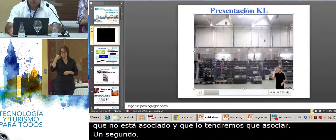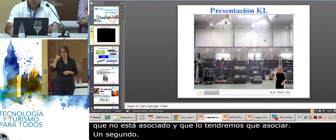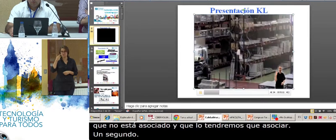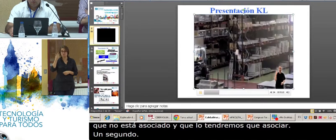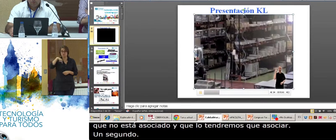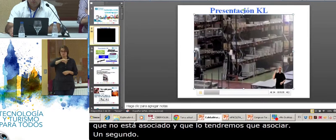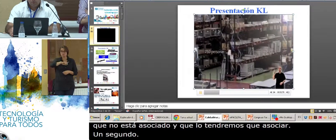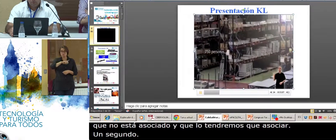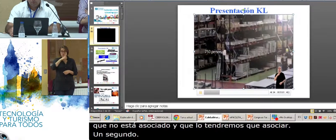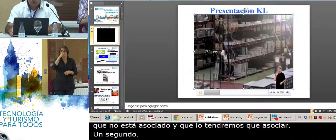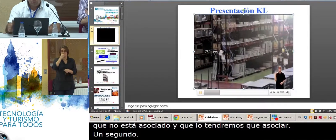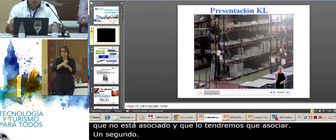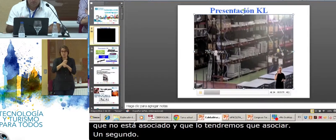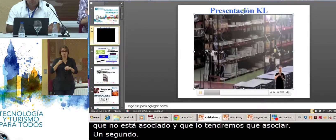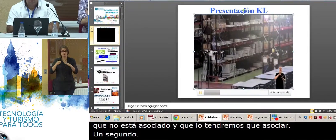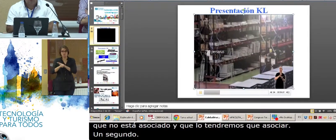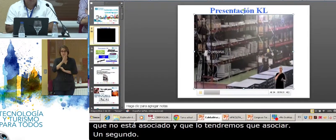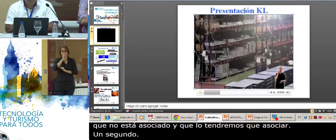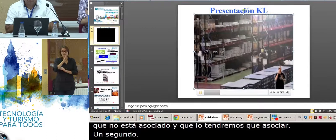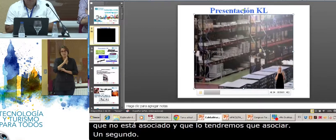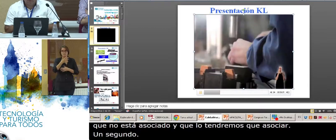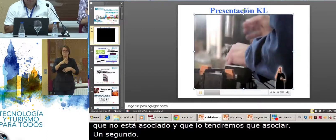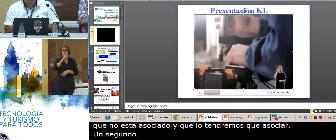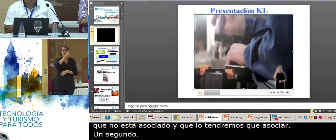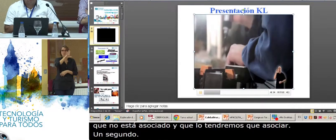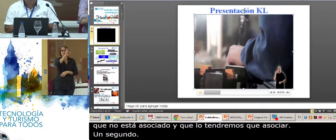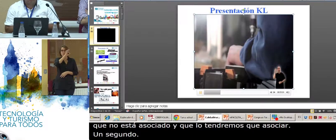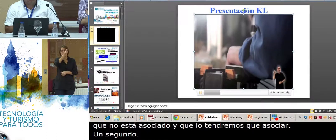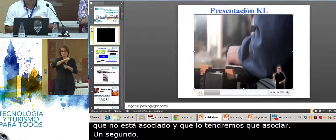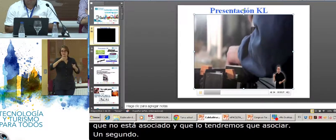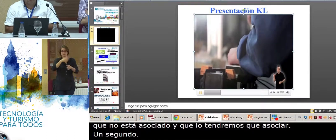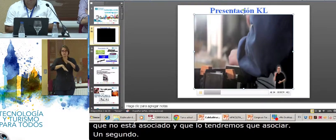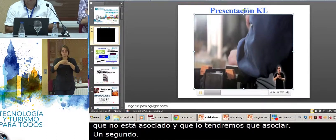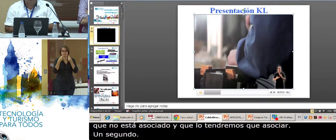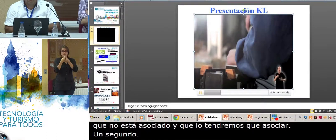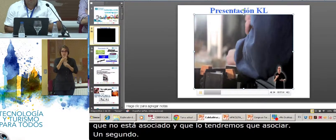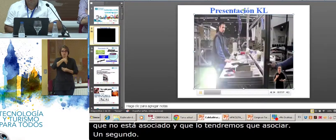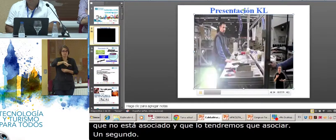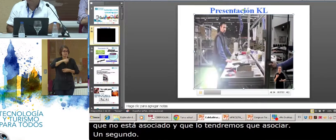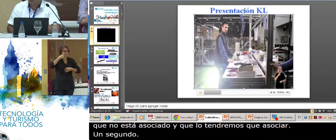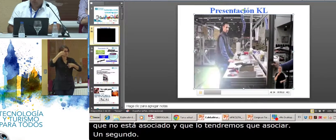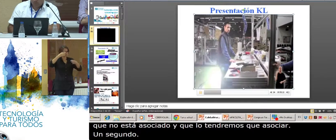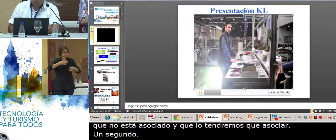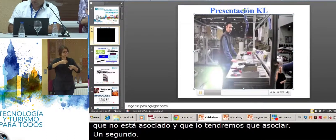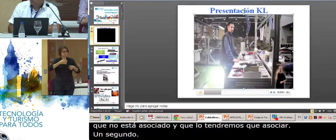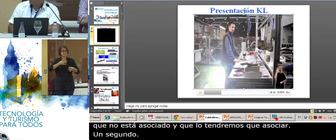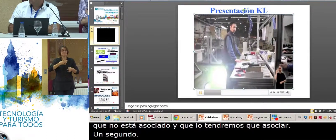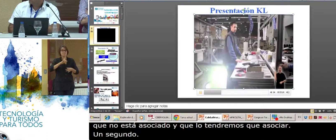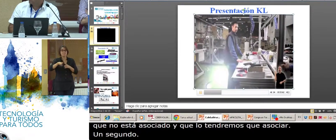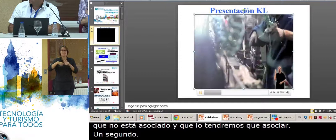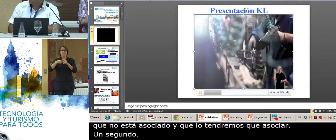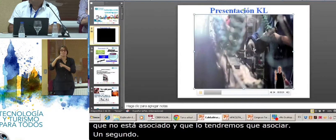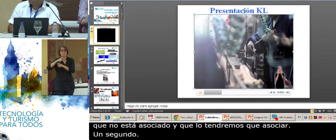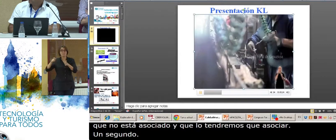need it. nuestros We centros directly alrededor employ de 750 more than personas con discapacidad. 750 Somos persons una with realidad en la que disabilities. junto We con are las a propias reality.